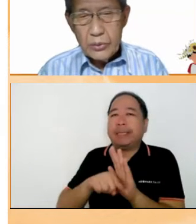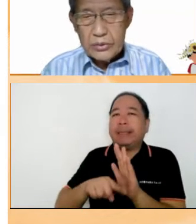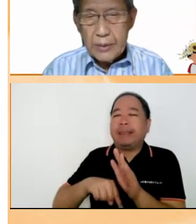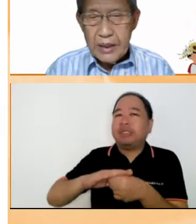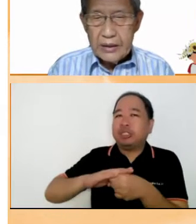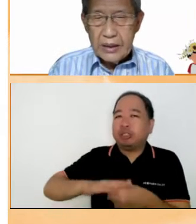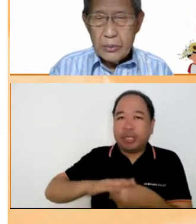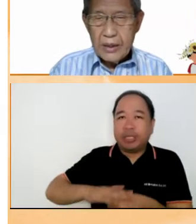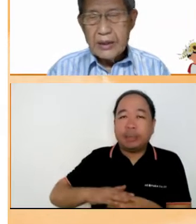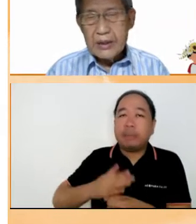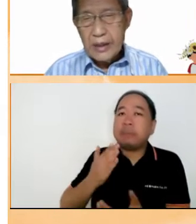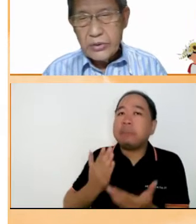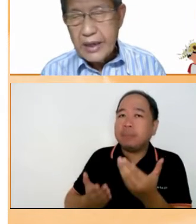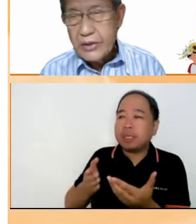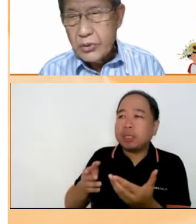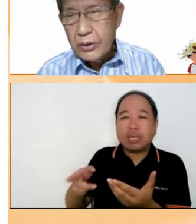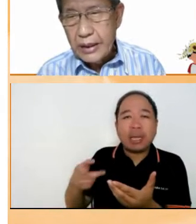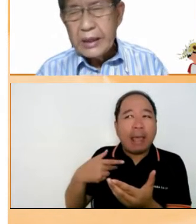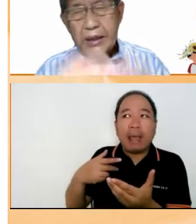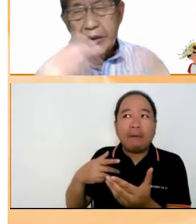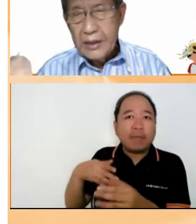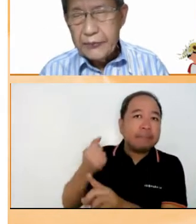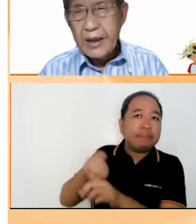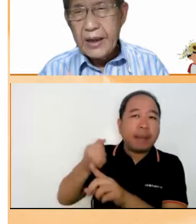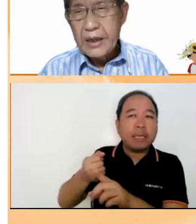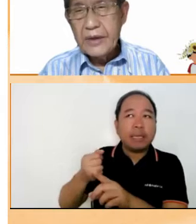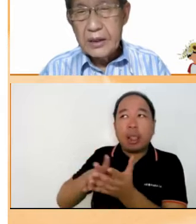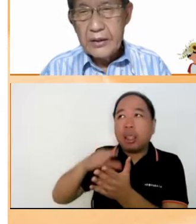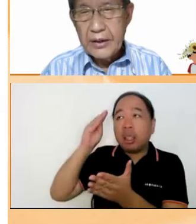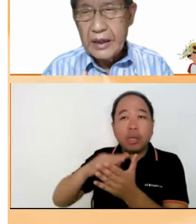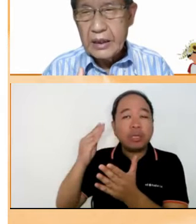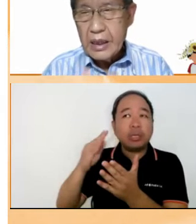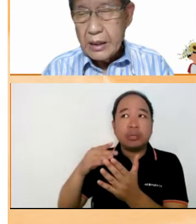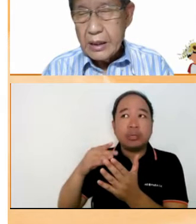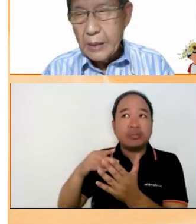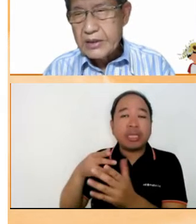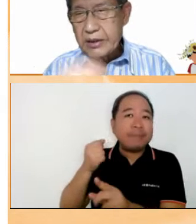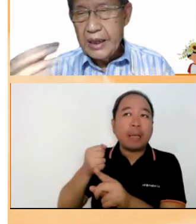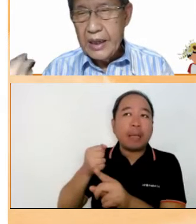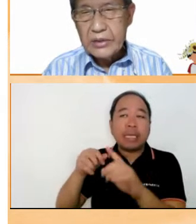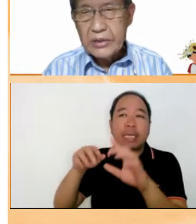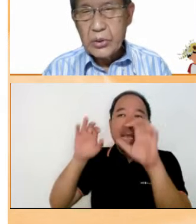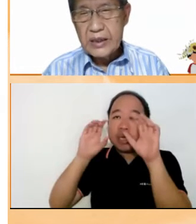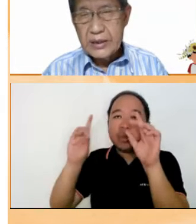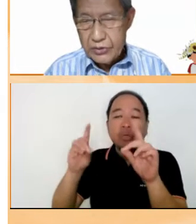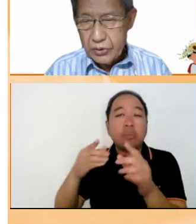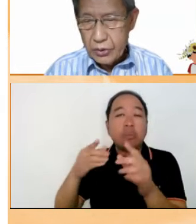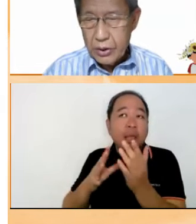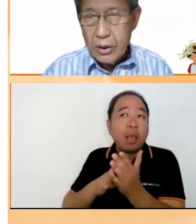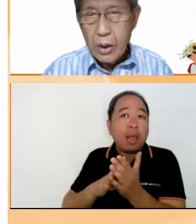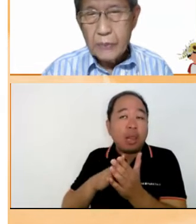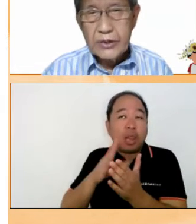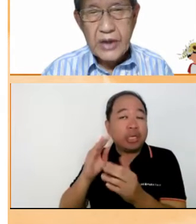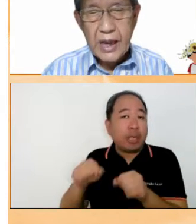a reduced ability to gain an education. It can affect even the learning capacity and the